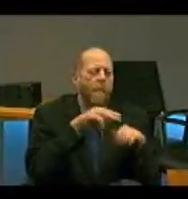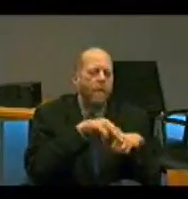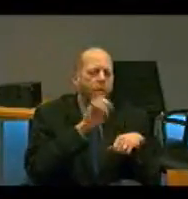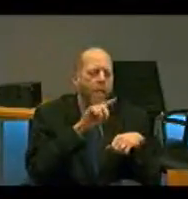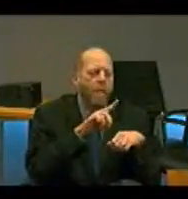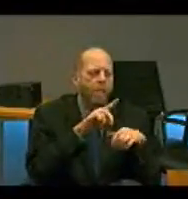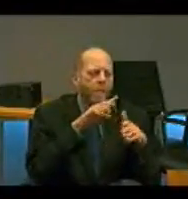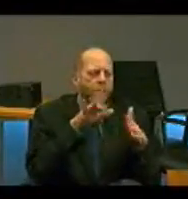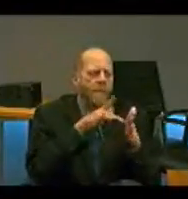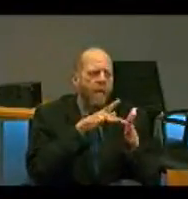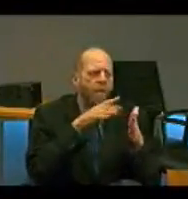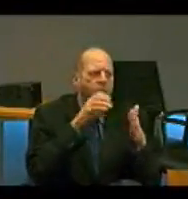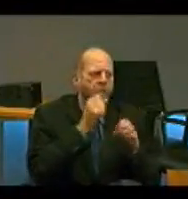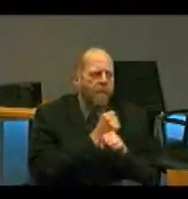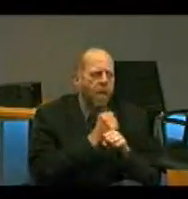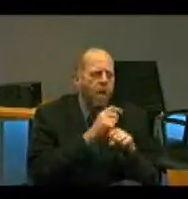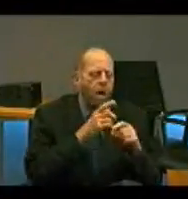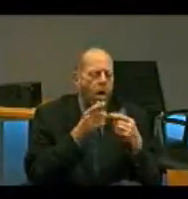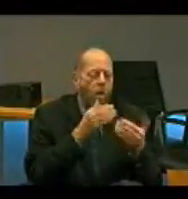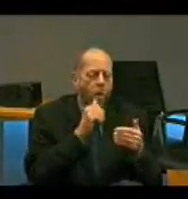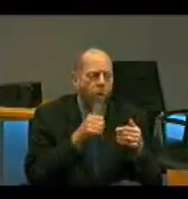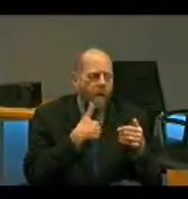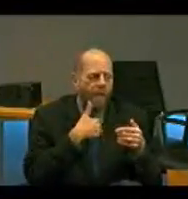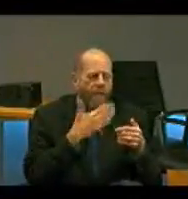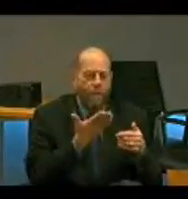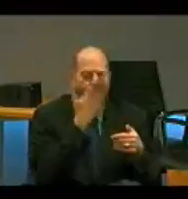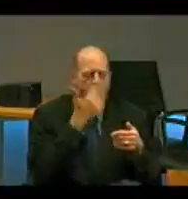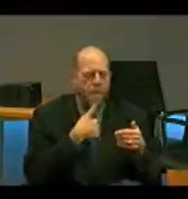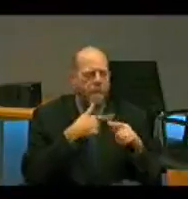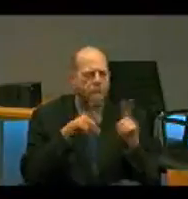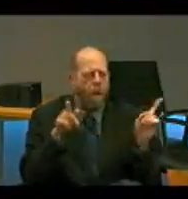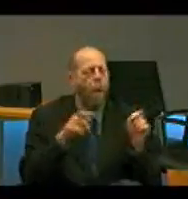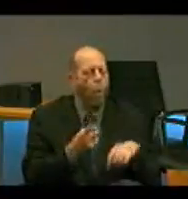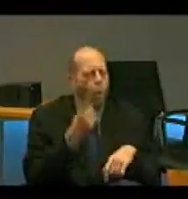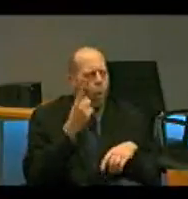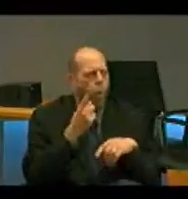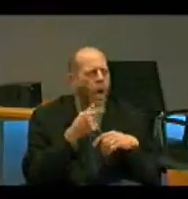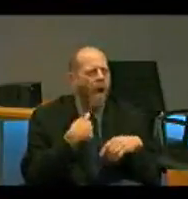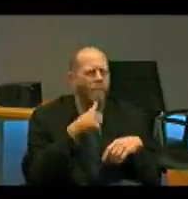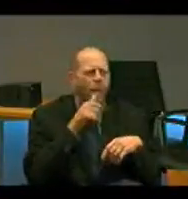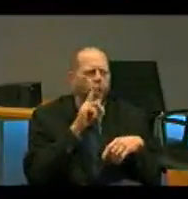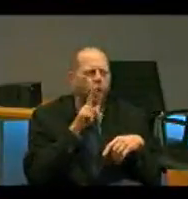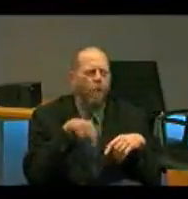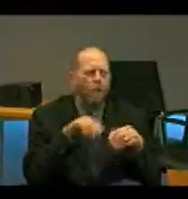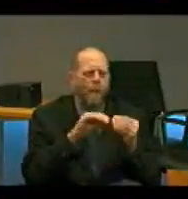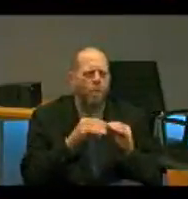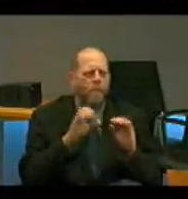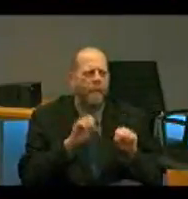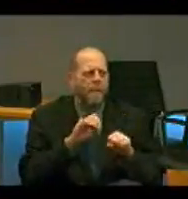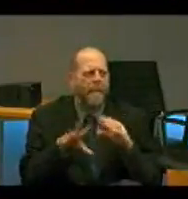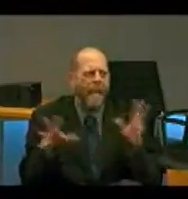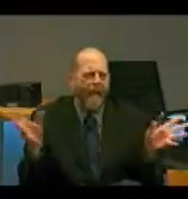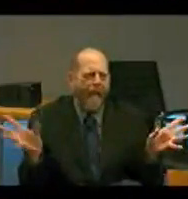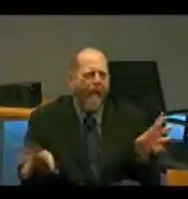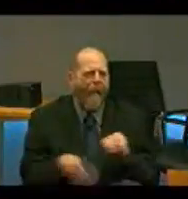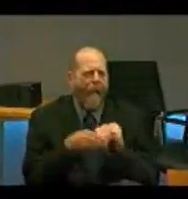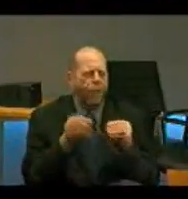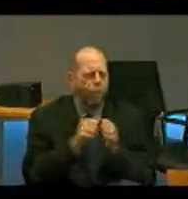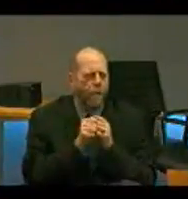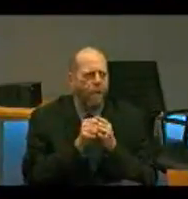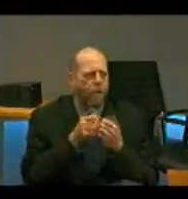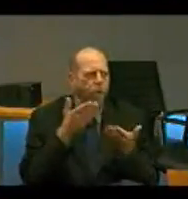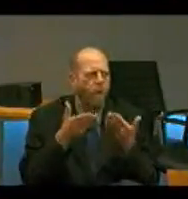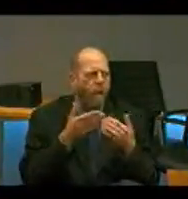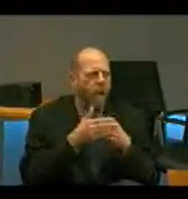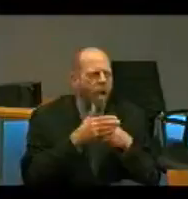However, I don't have the precise numbers that you have in front of me. But one concern is I'm not sure that those numbers can be added together. You may have instances in those